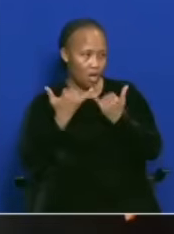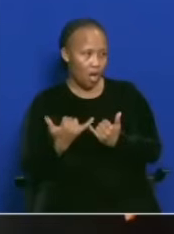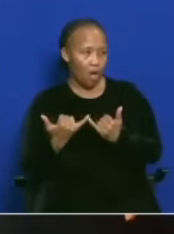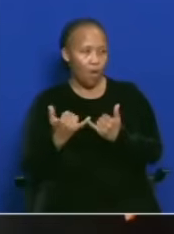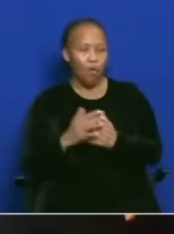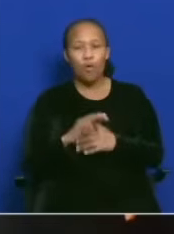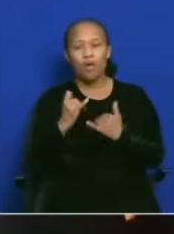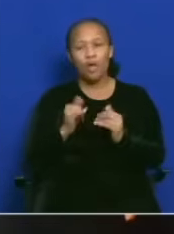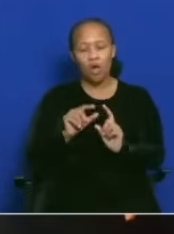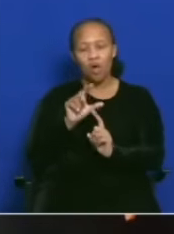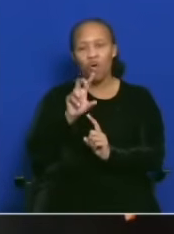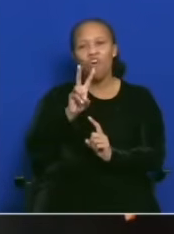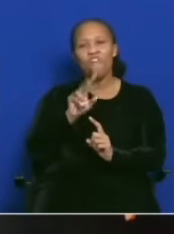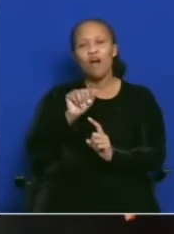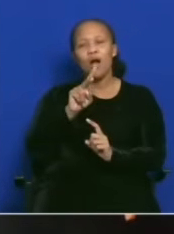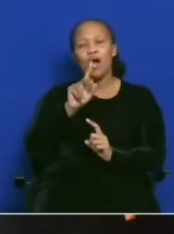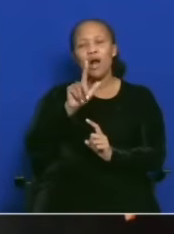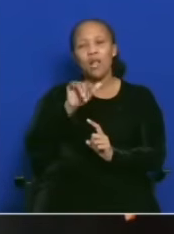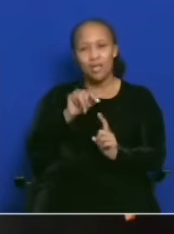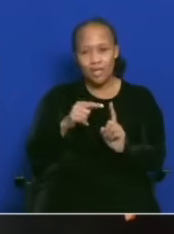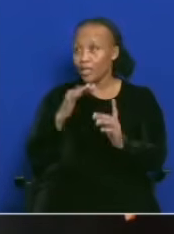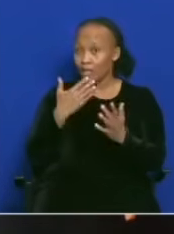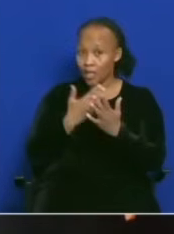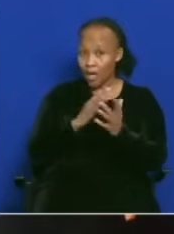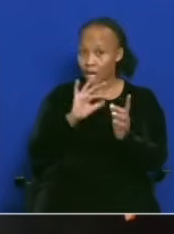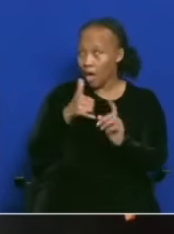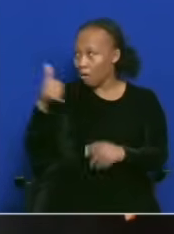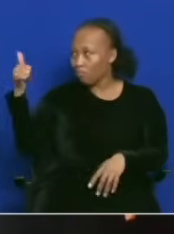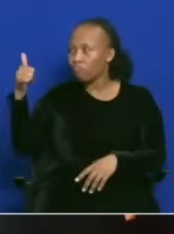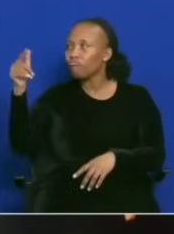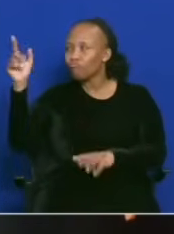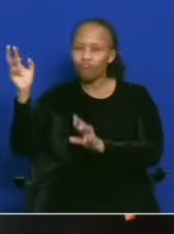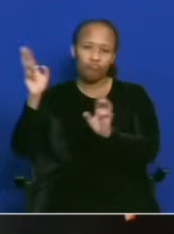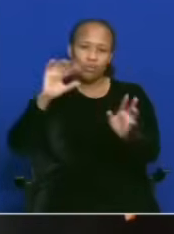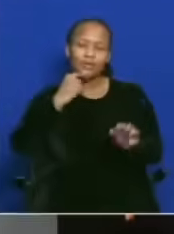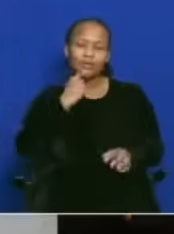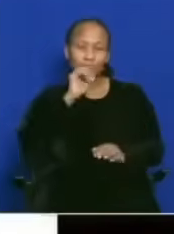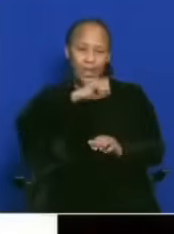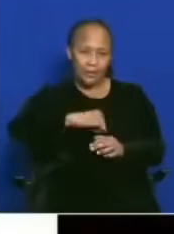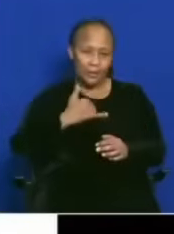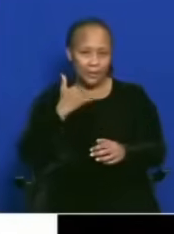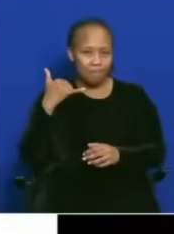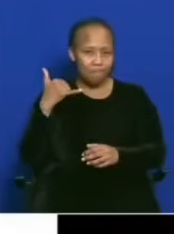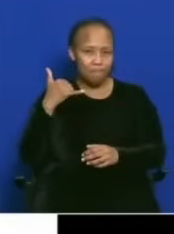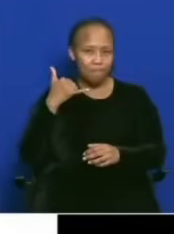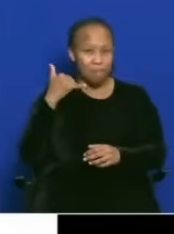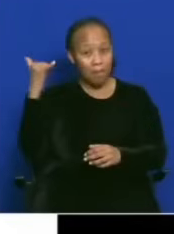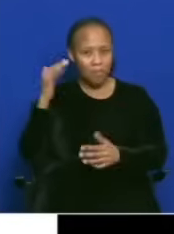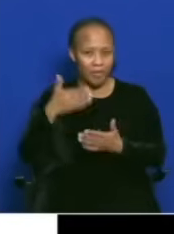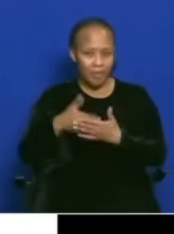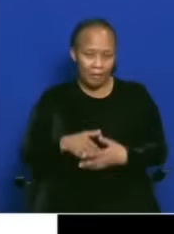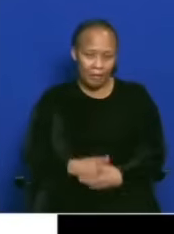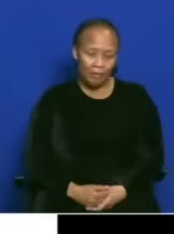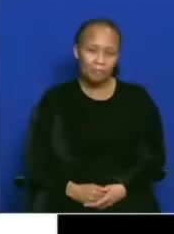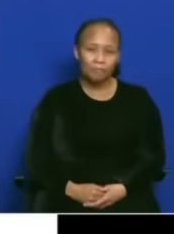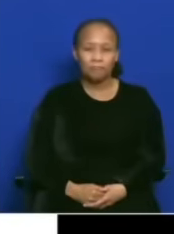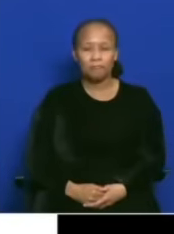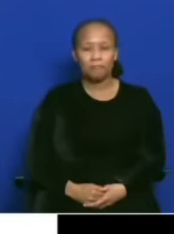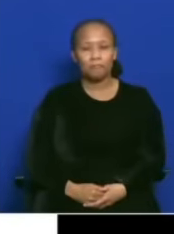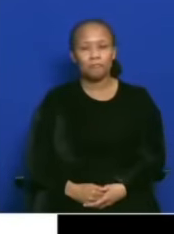call you? General Khan says, yes. on page